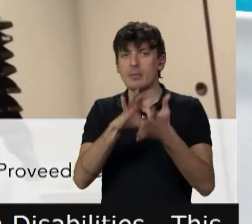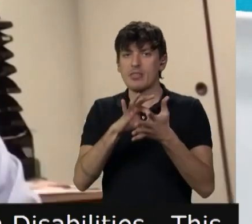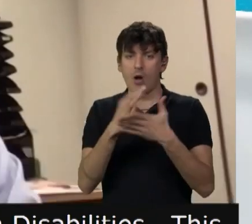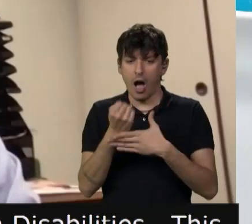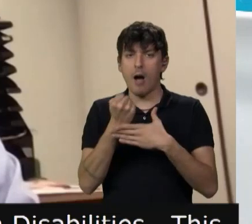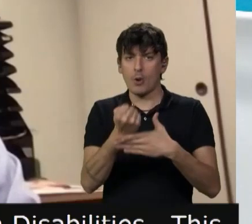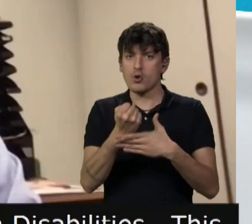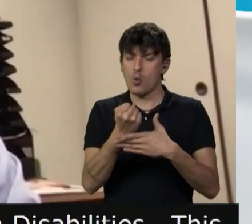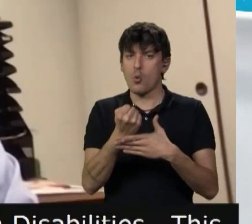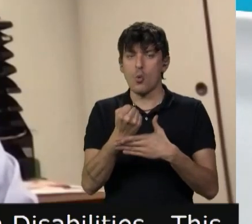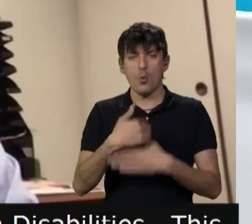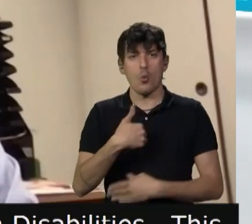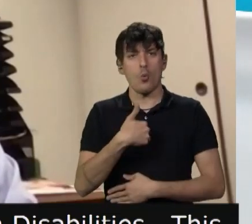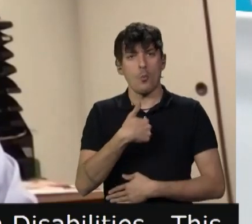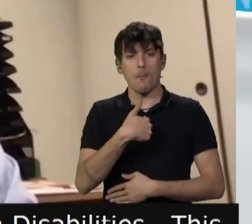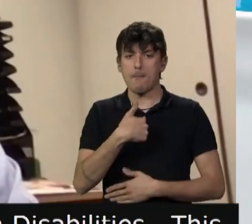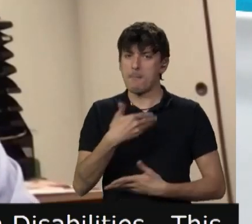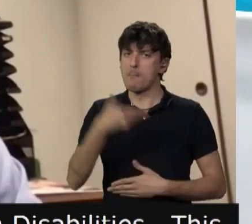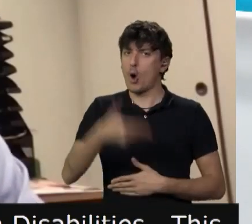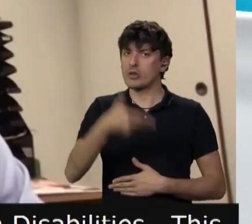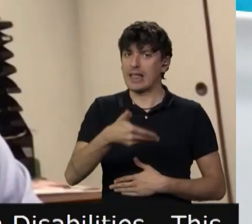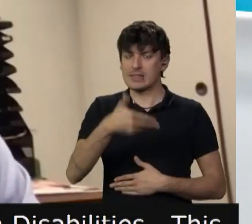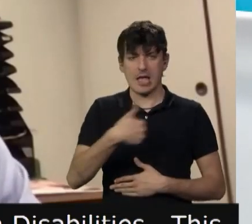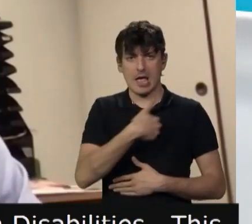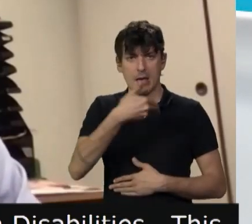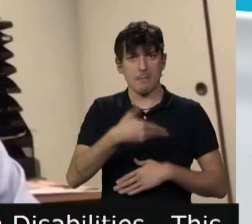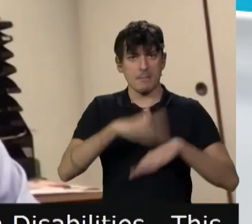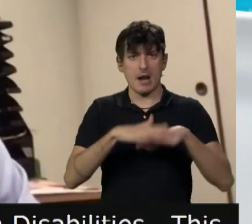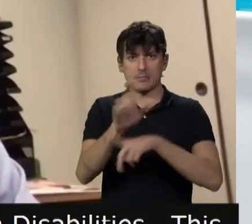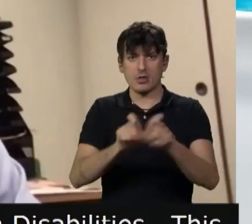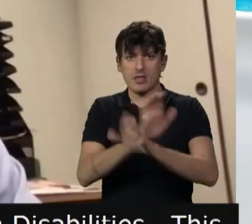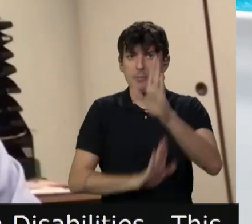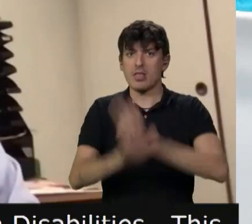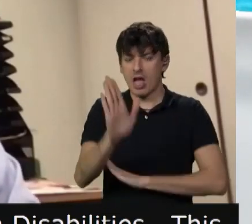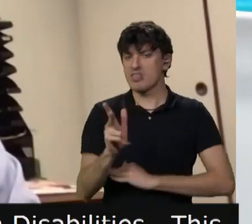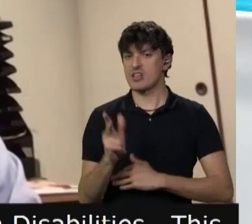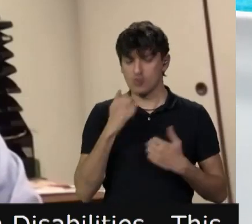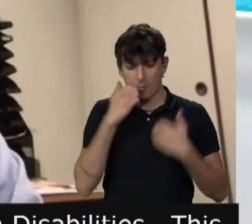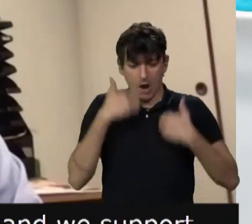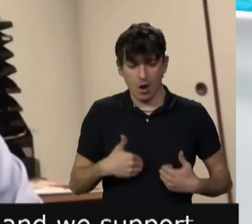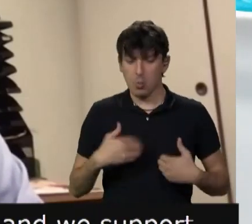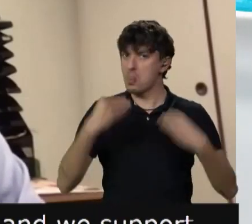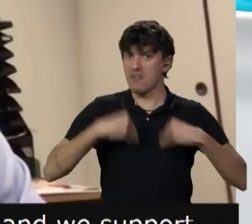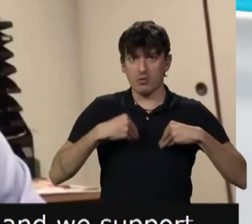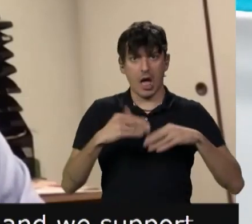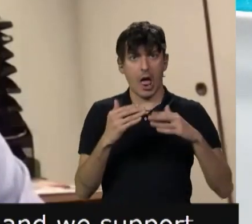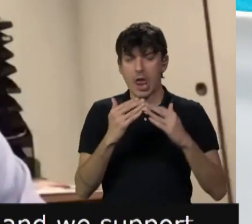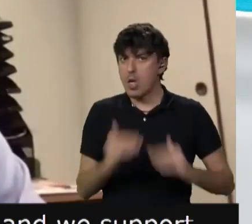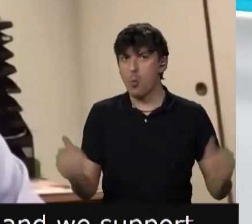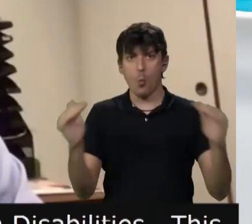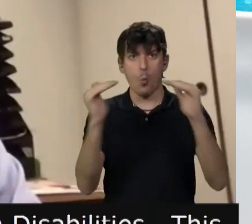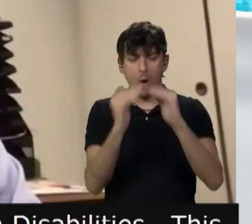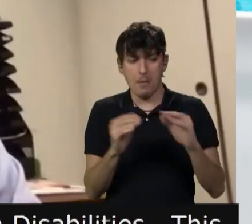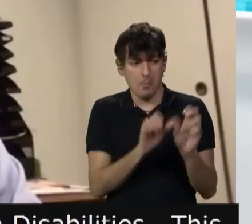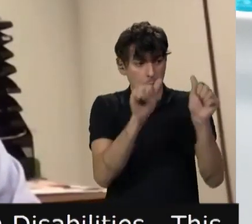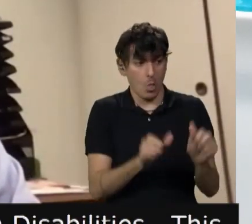and we support people so that people with disabilities can exercise their human rights